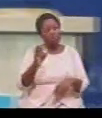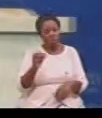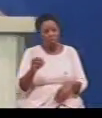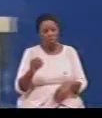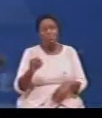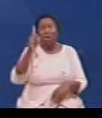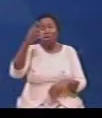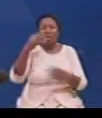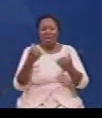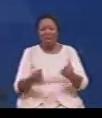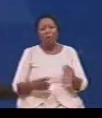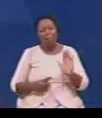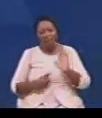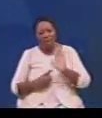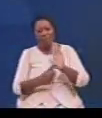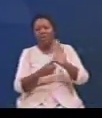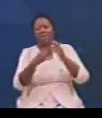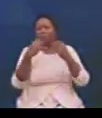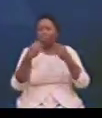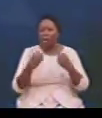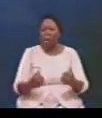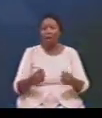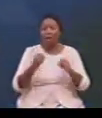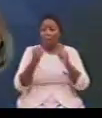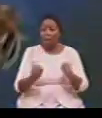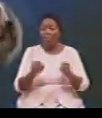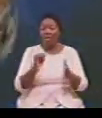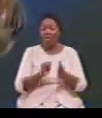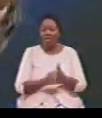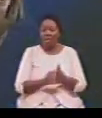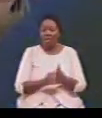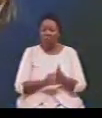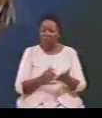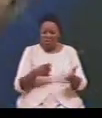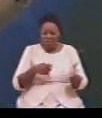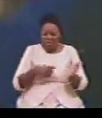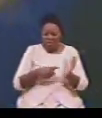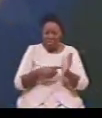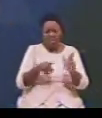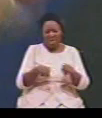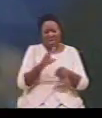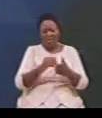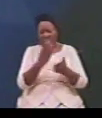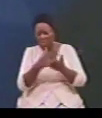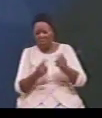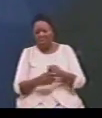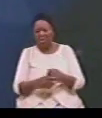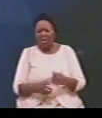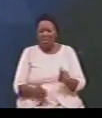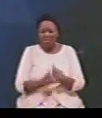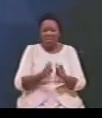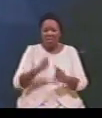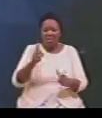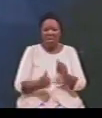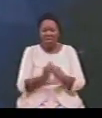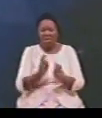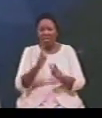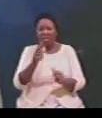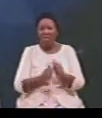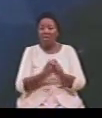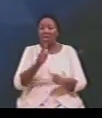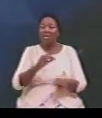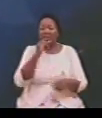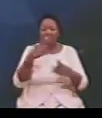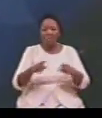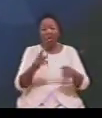now manifests power that looks like something greater is taking place. And